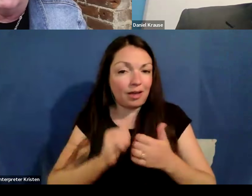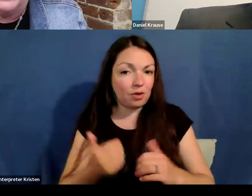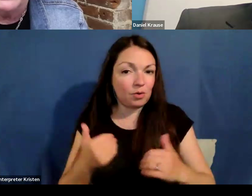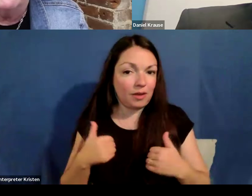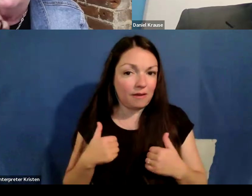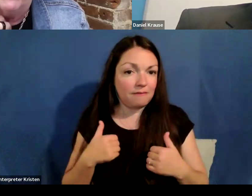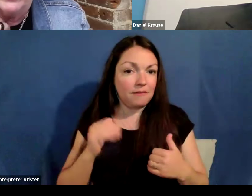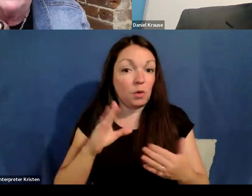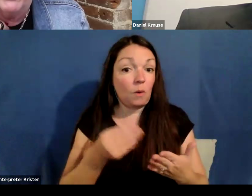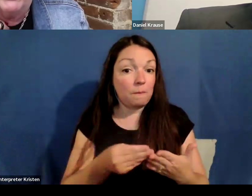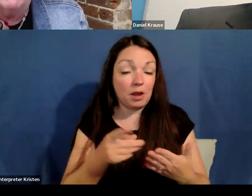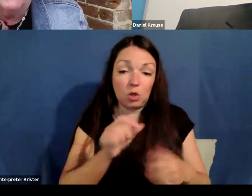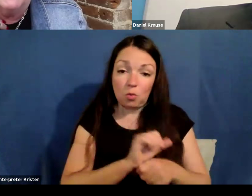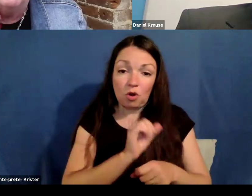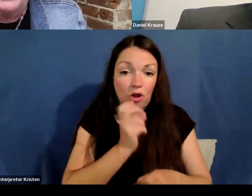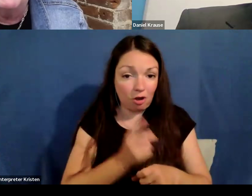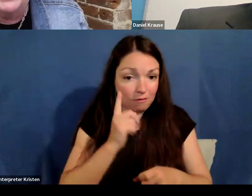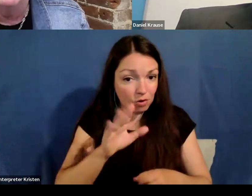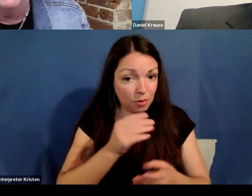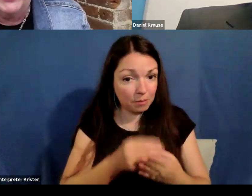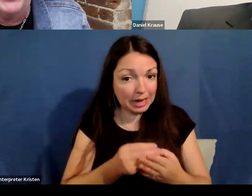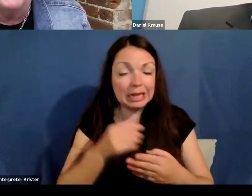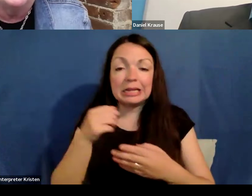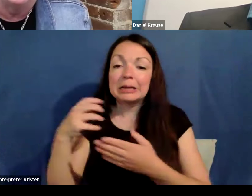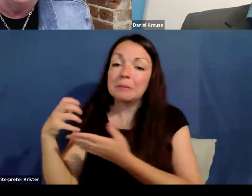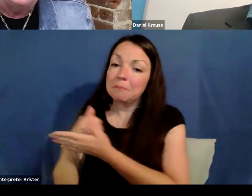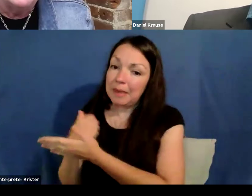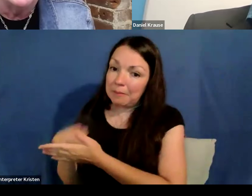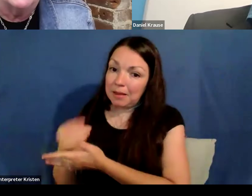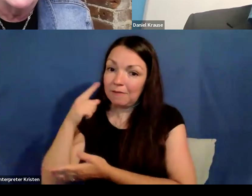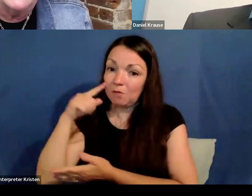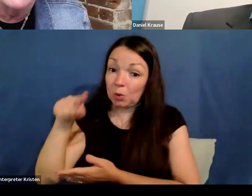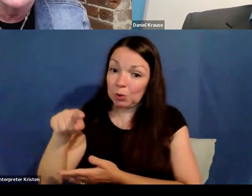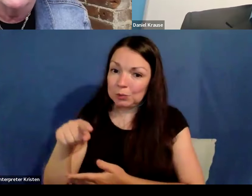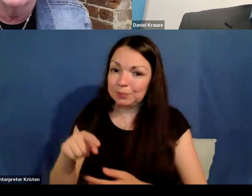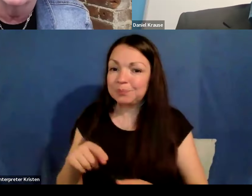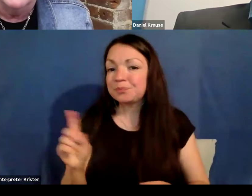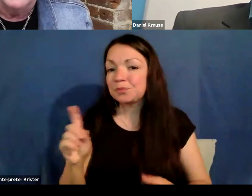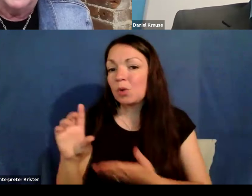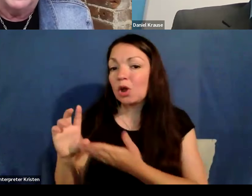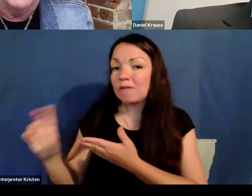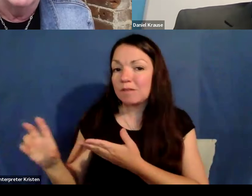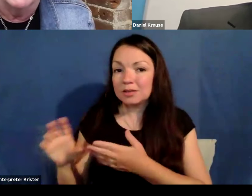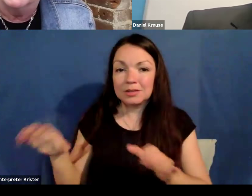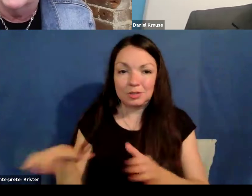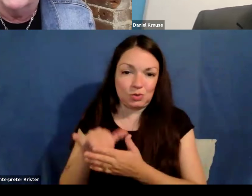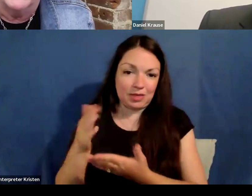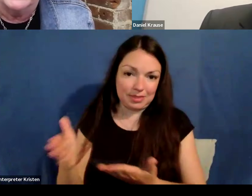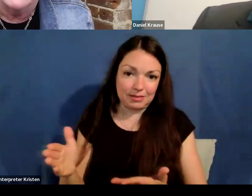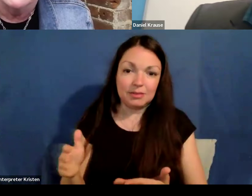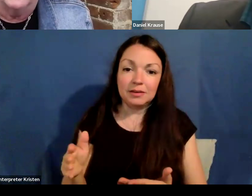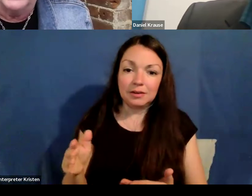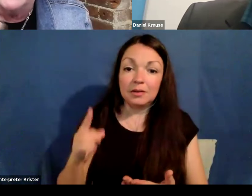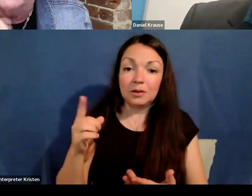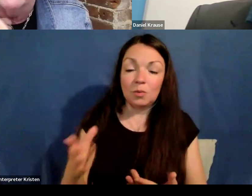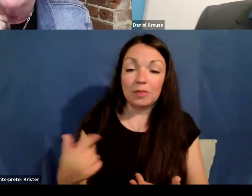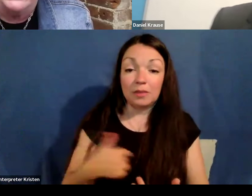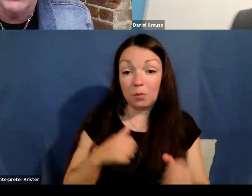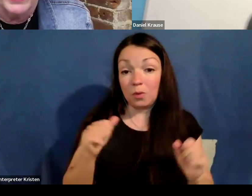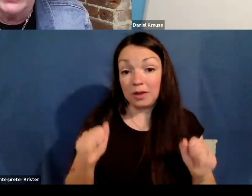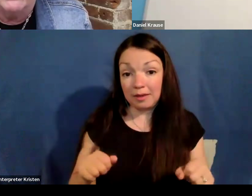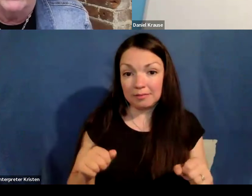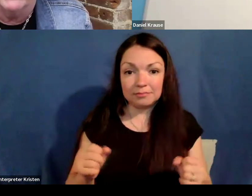your money that you've worked so hard for make money for you and do those things? So I think one of the things